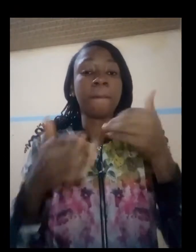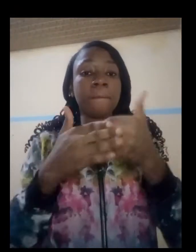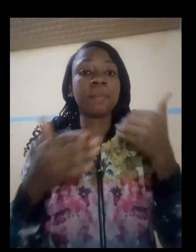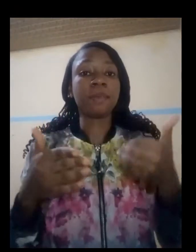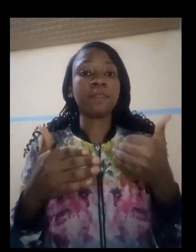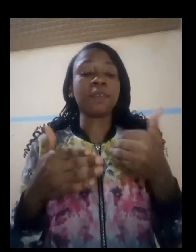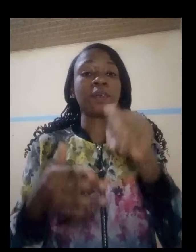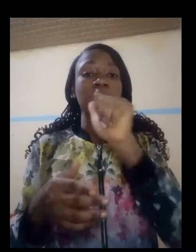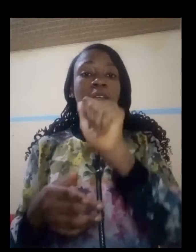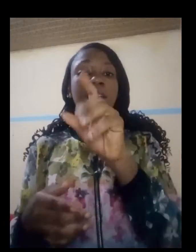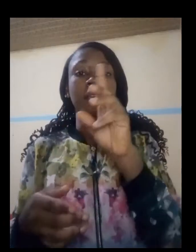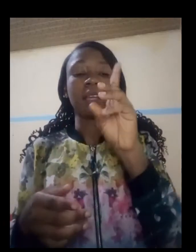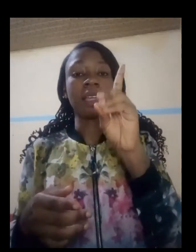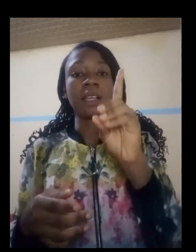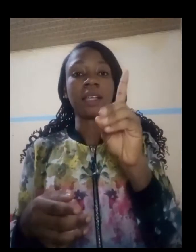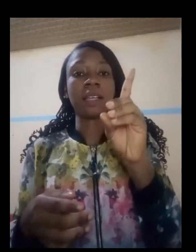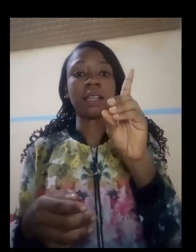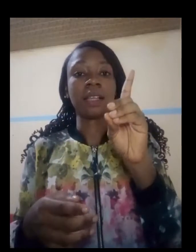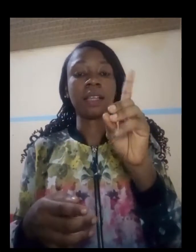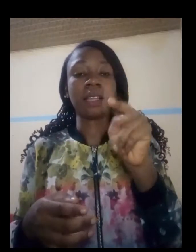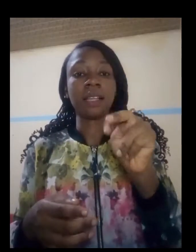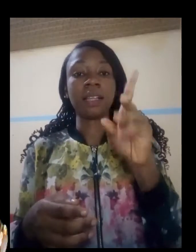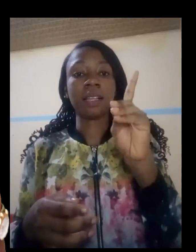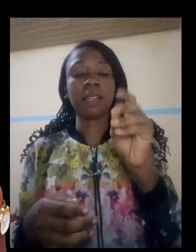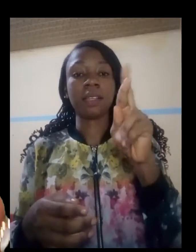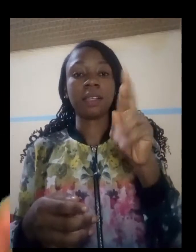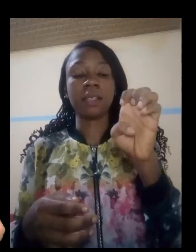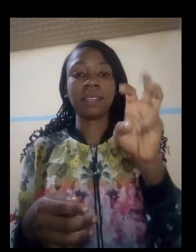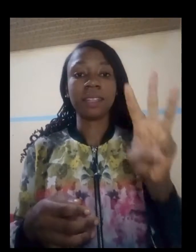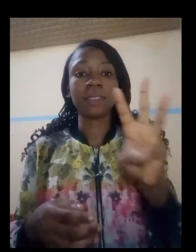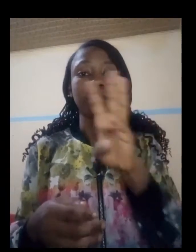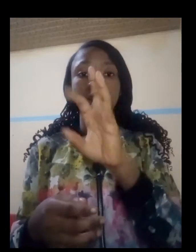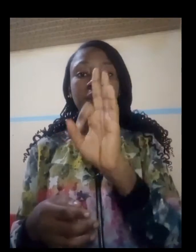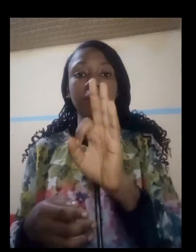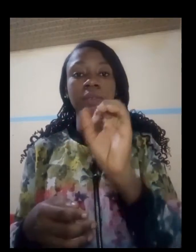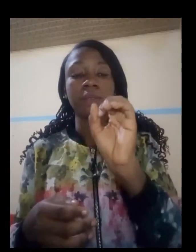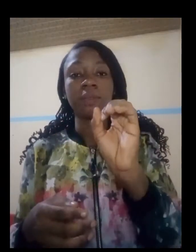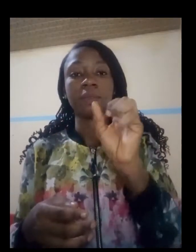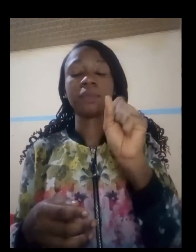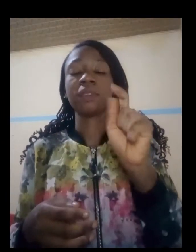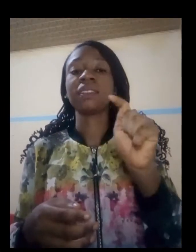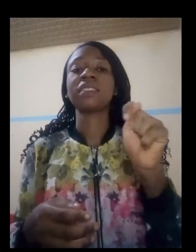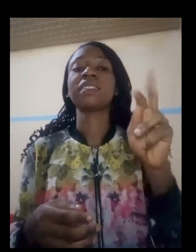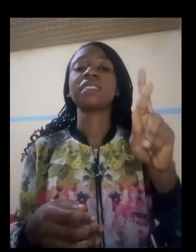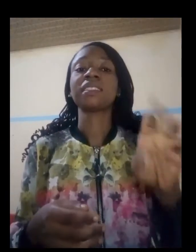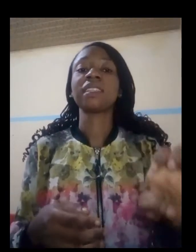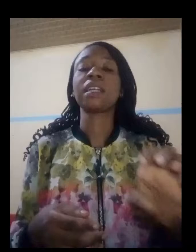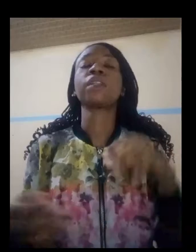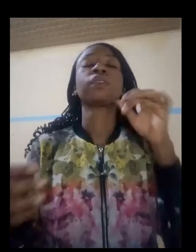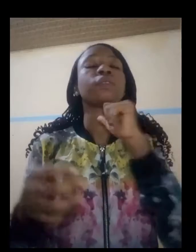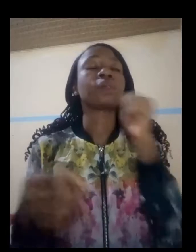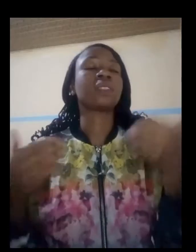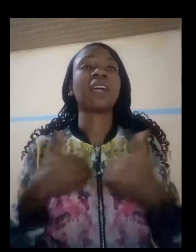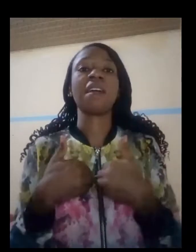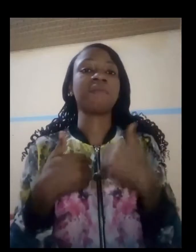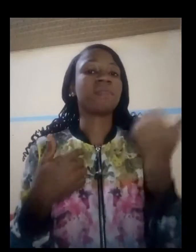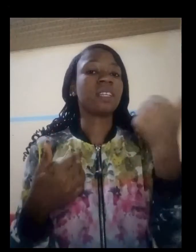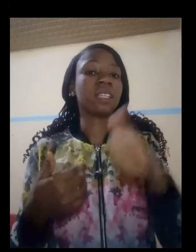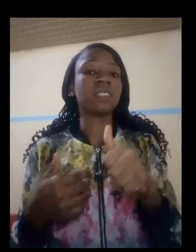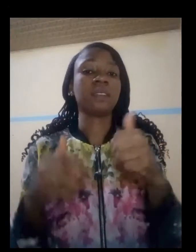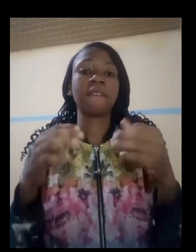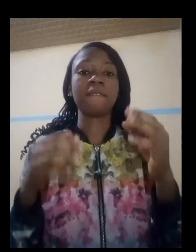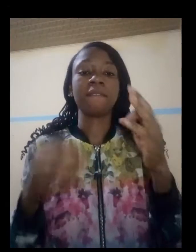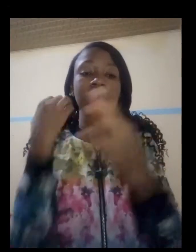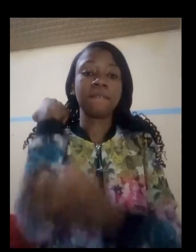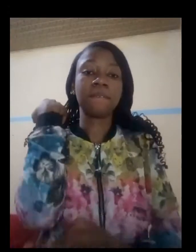was no introduction of foreign-based or foreign sign language. Even in the colonial